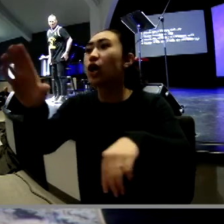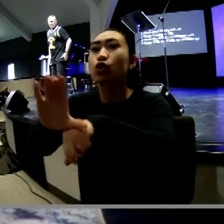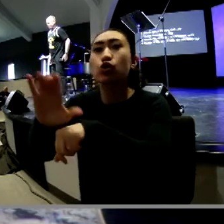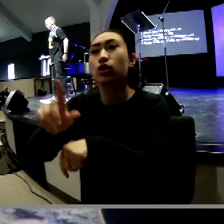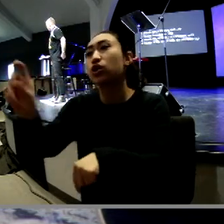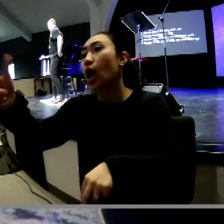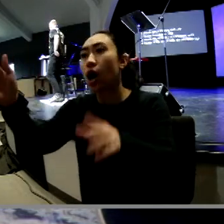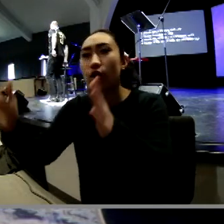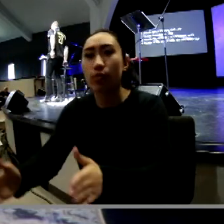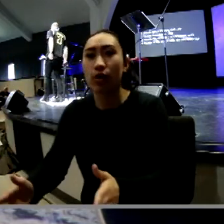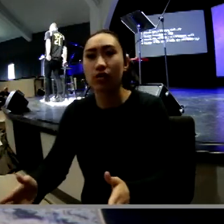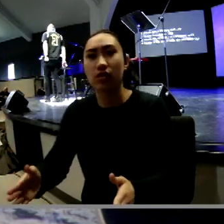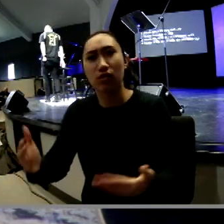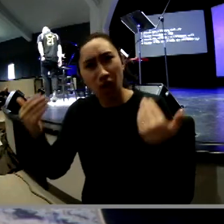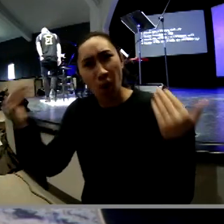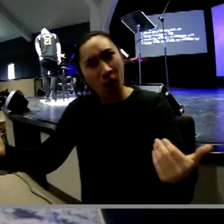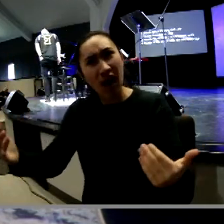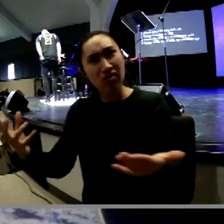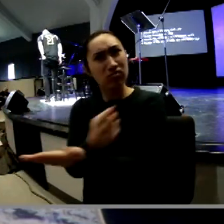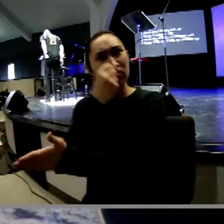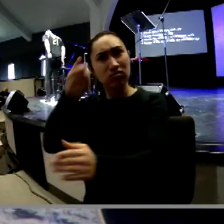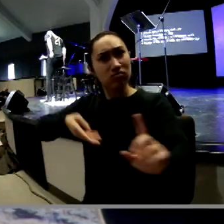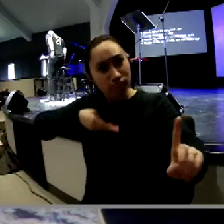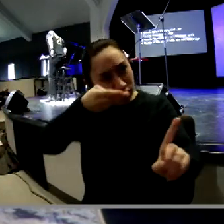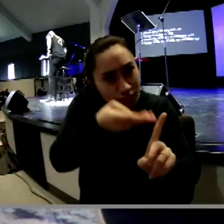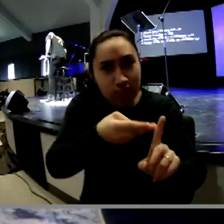Okay? All right, let's move on.